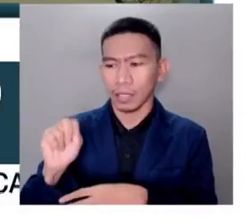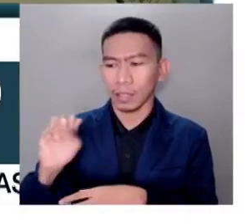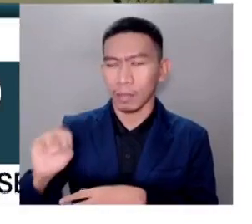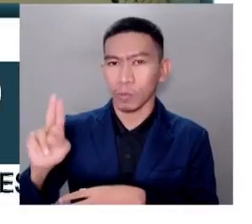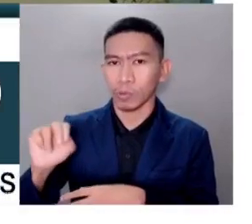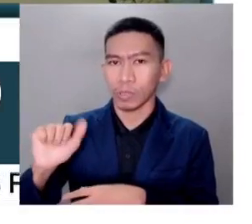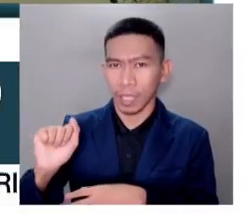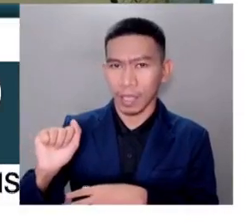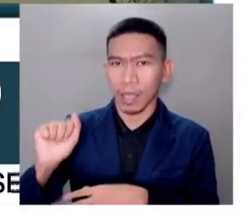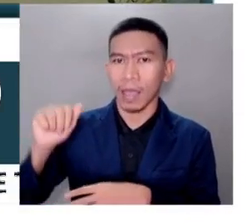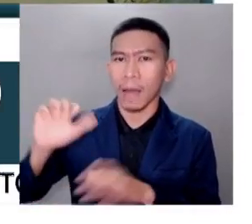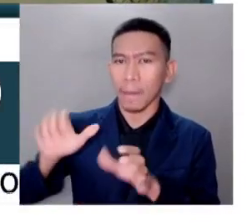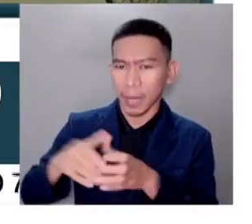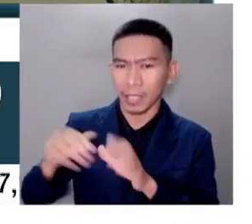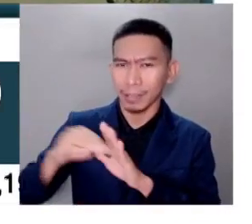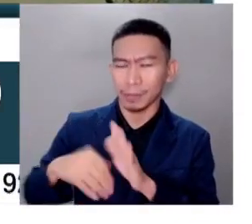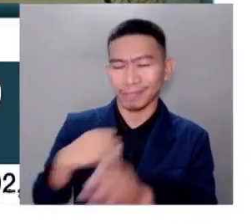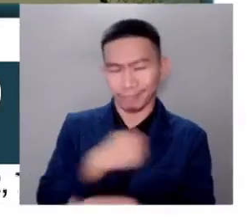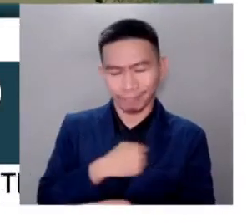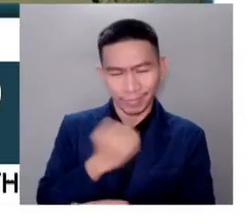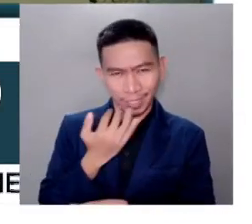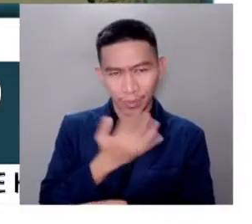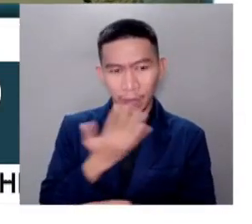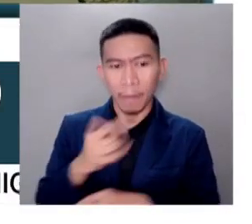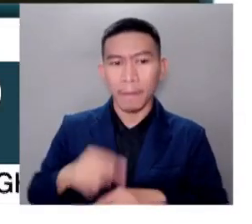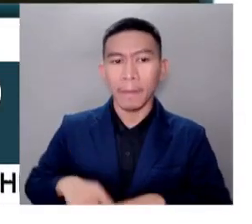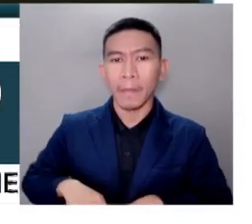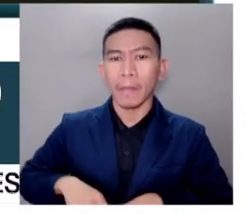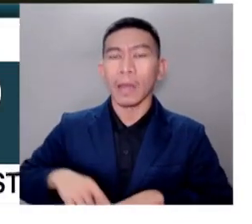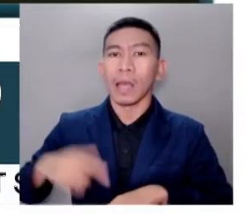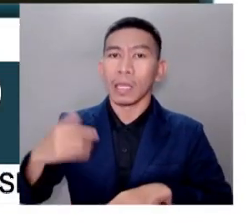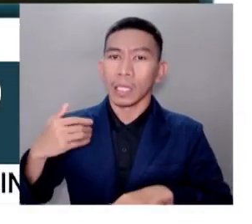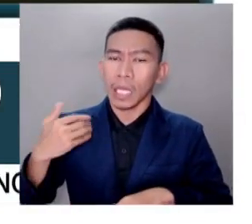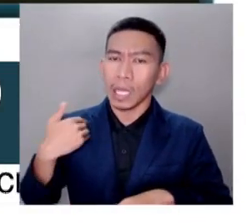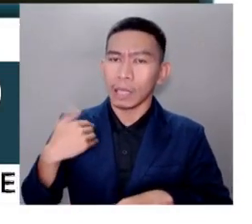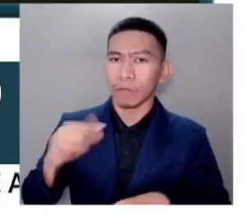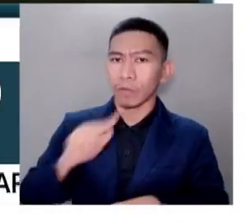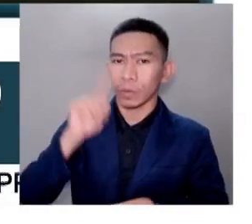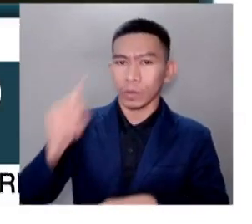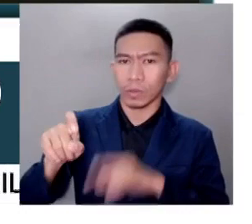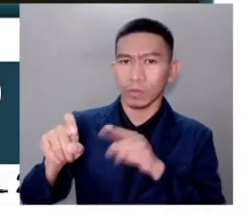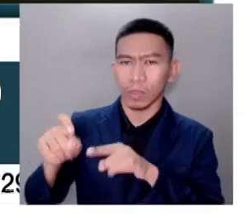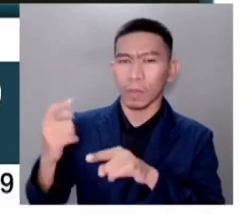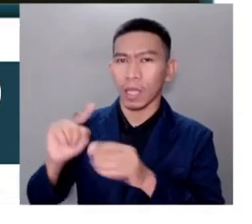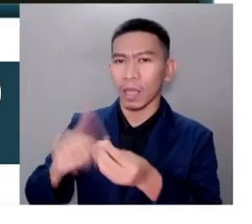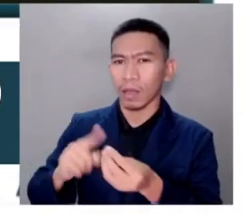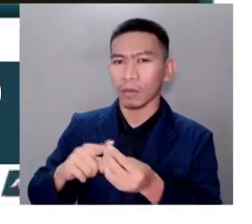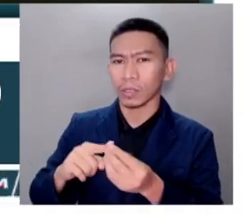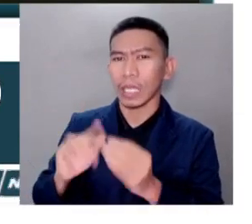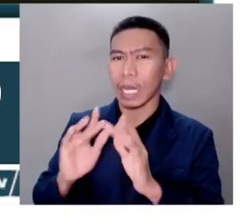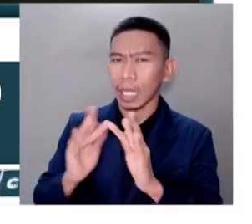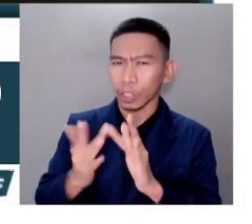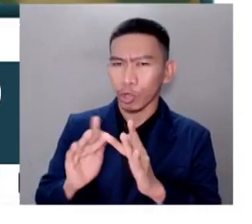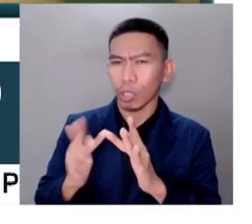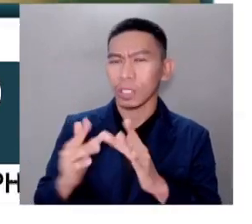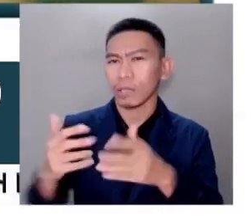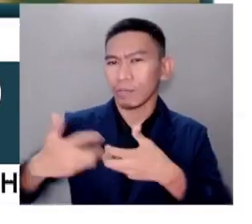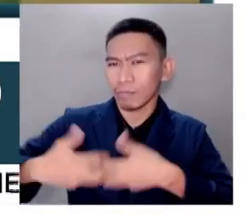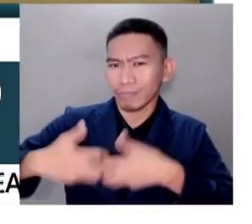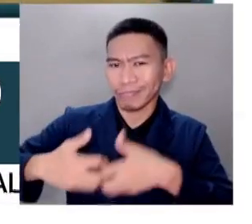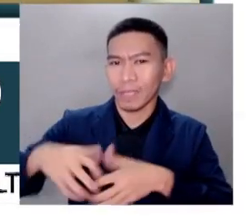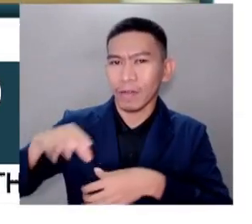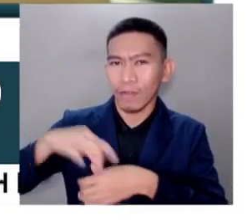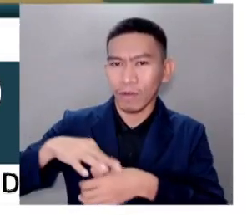do apologise for my pronunciation. And then there's a whole question of the electronic voting. Like, this is a major international